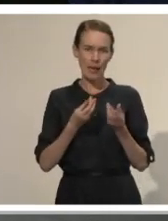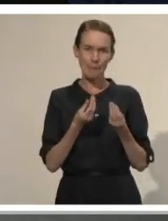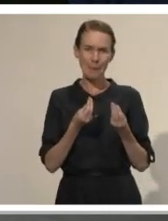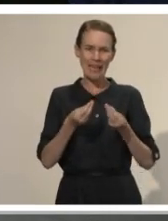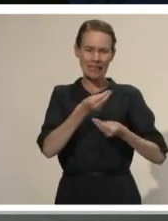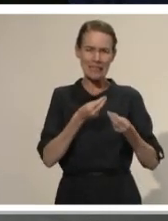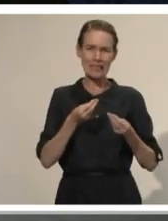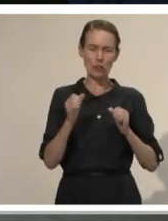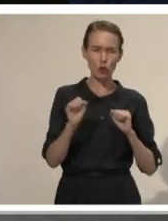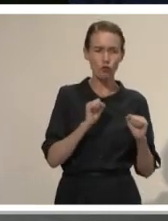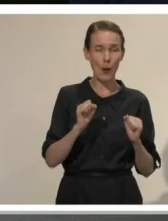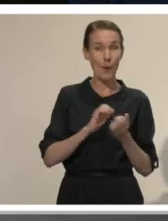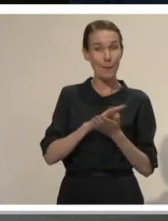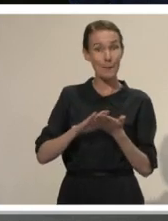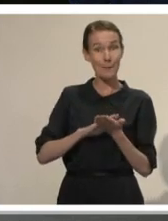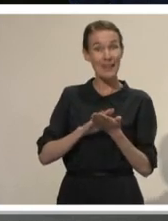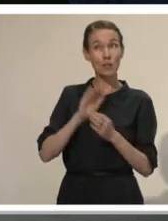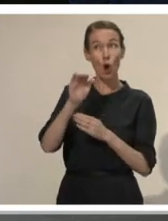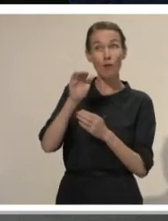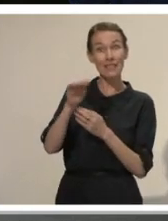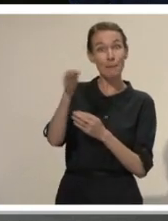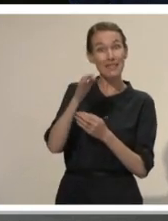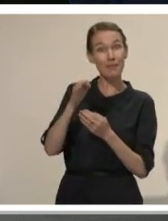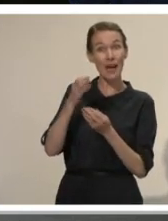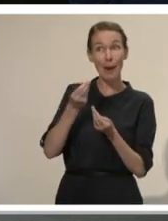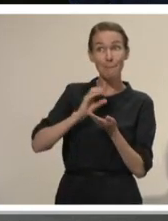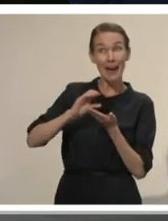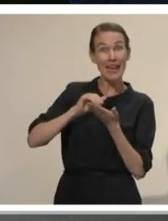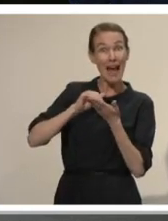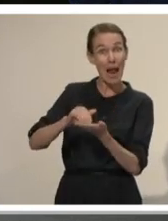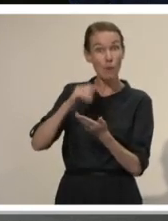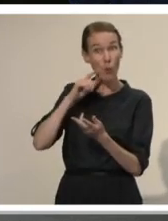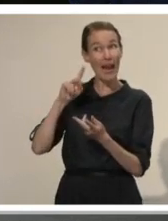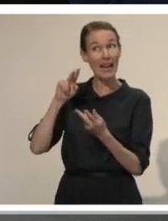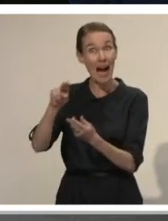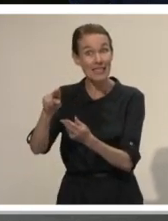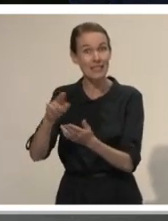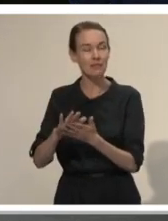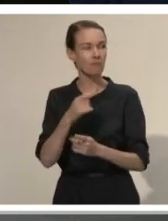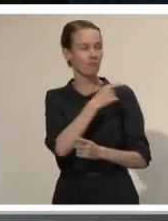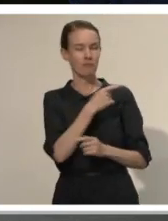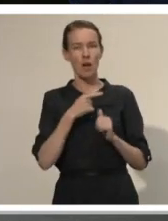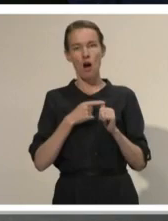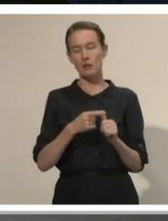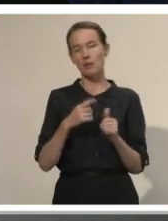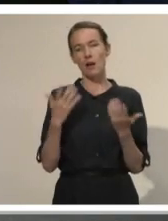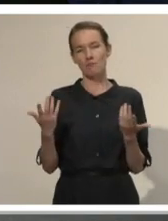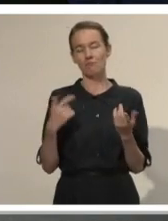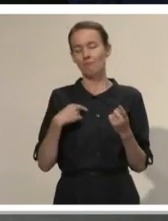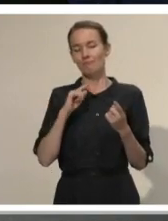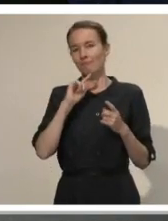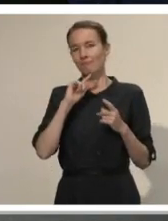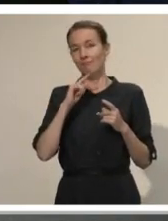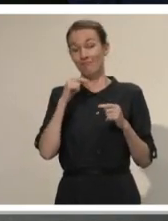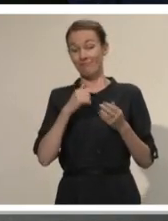will be ring-fenced in terms of next budgets? I'm not going to get ahead of the budget, which will obviously be